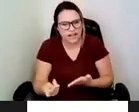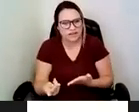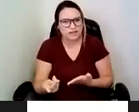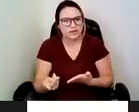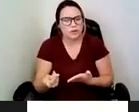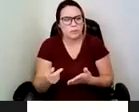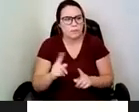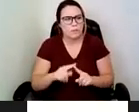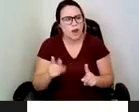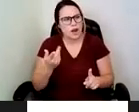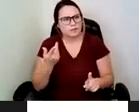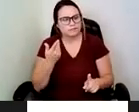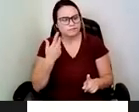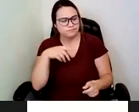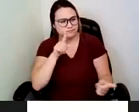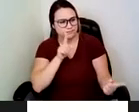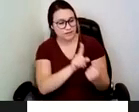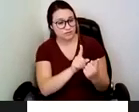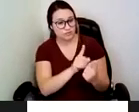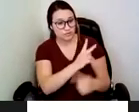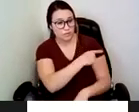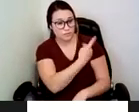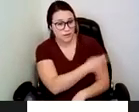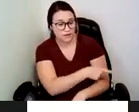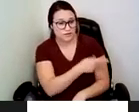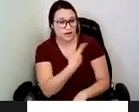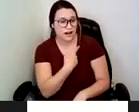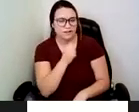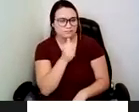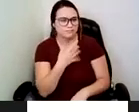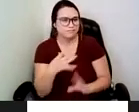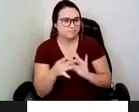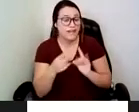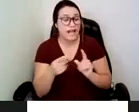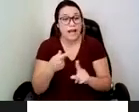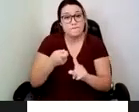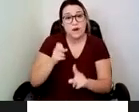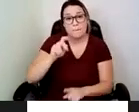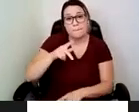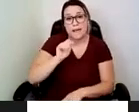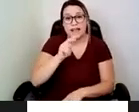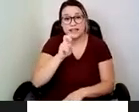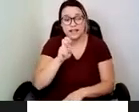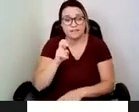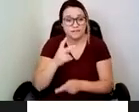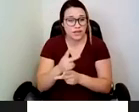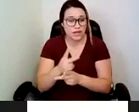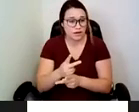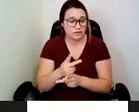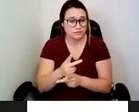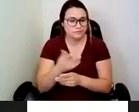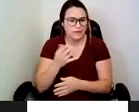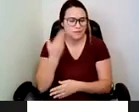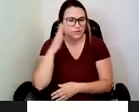introduce ourselves to a patient, instead of saying that I'm from palliative care, they may not know what it is or misconstrue us